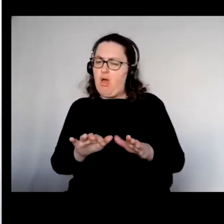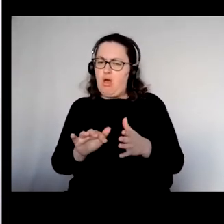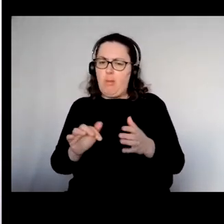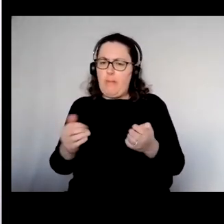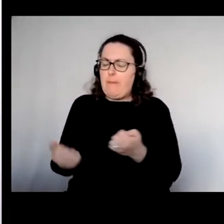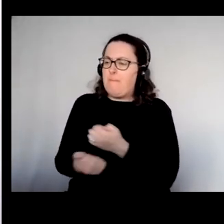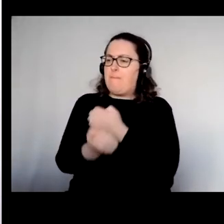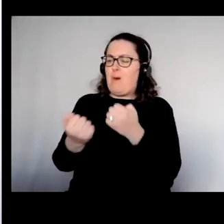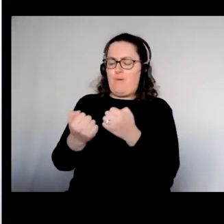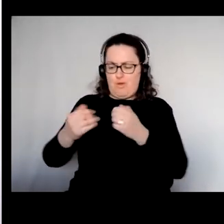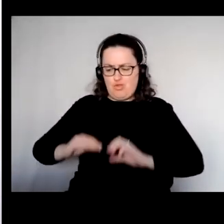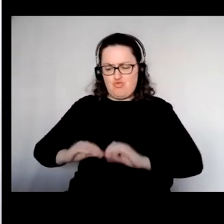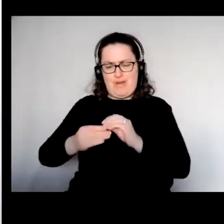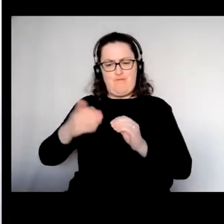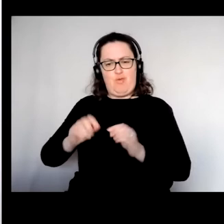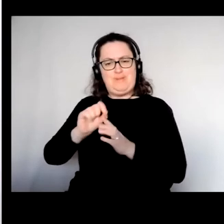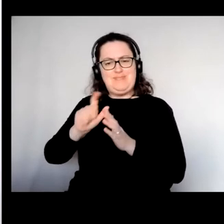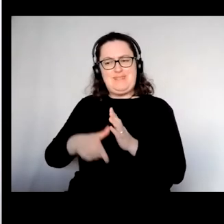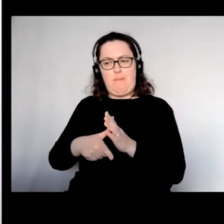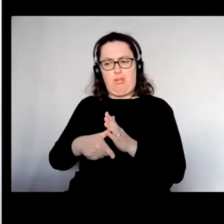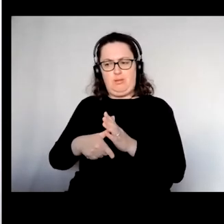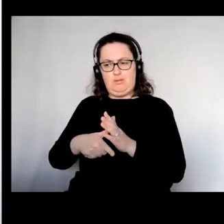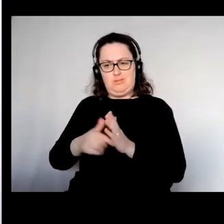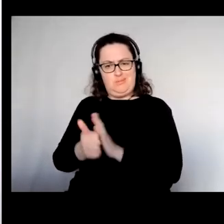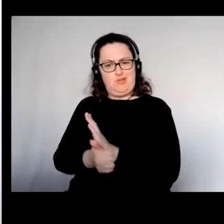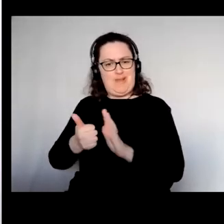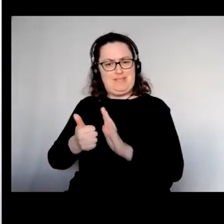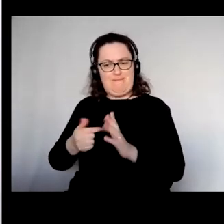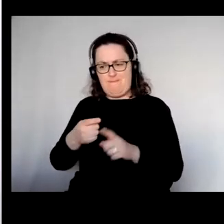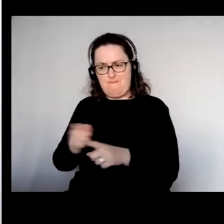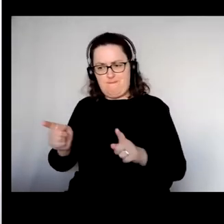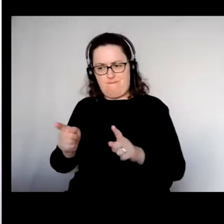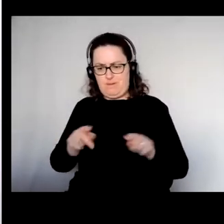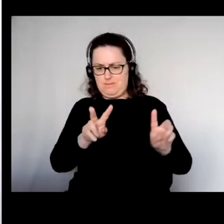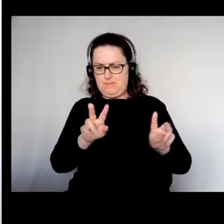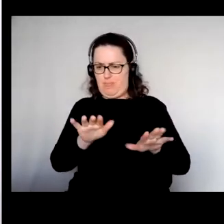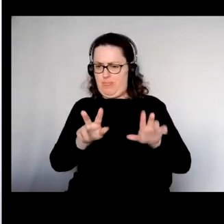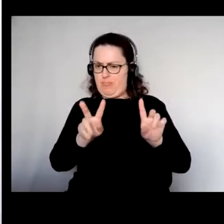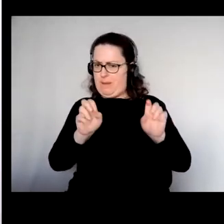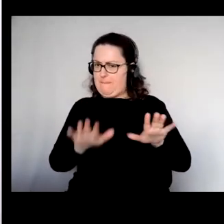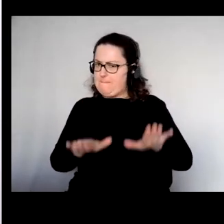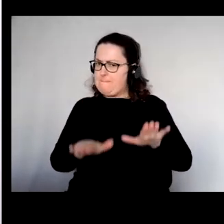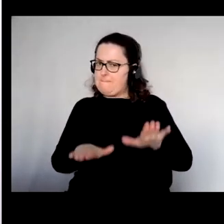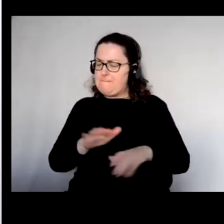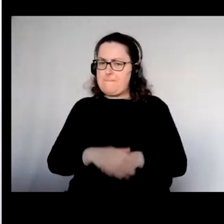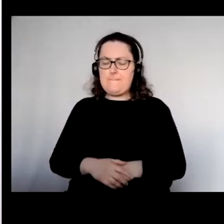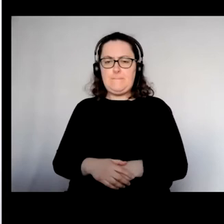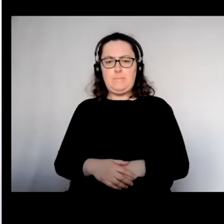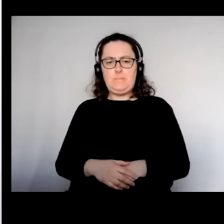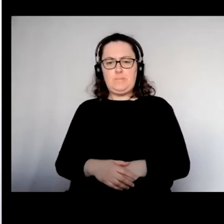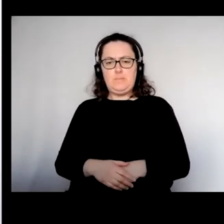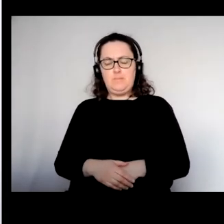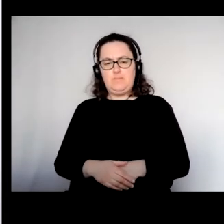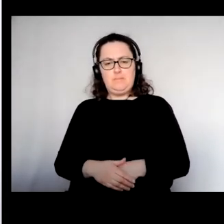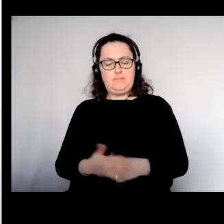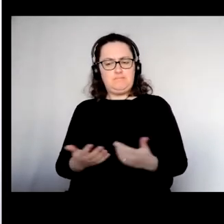very powerful works of art by disabled creatives, certainly over the last 30 years. So it would seem